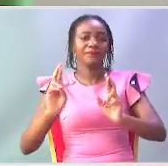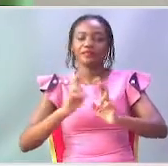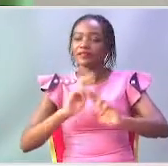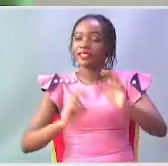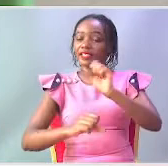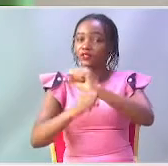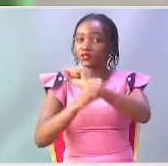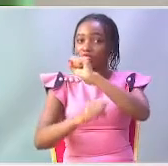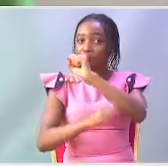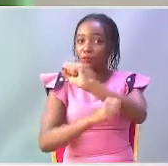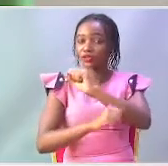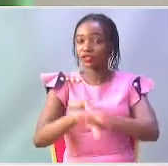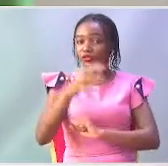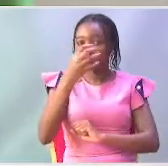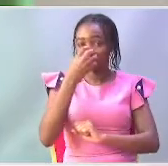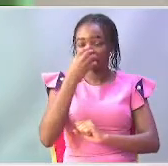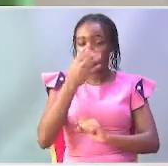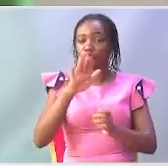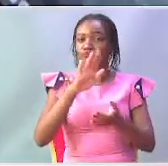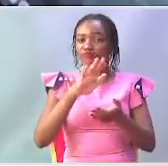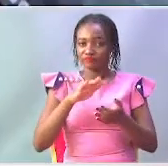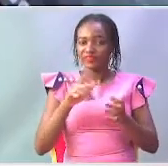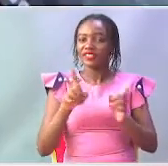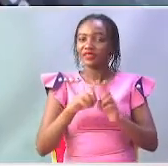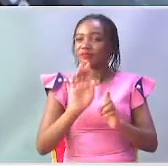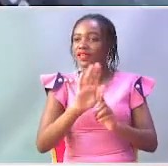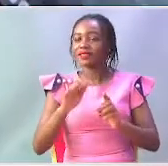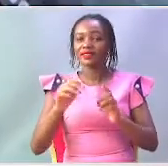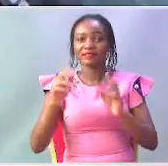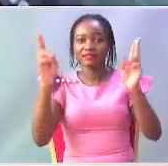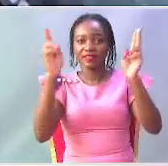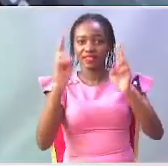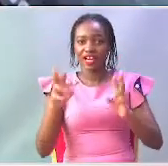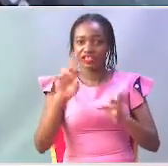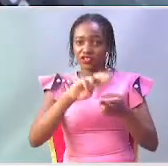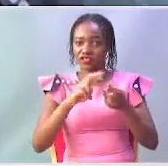spearhead of Ruto's international relations. Na naibu wa rais William Ruto